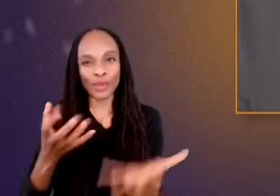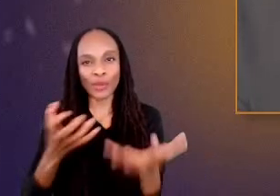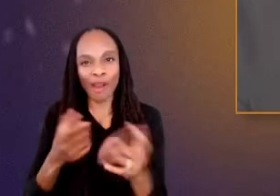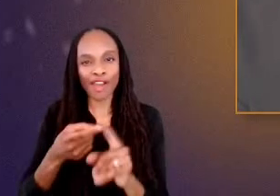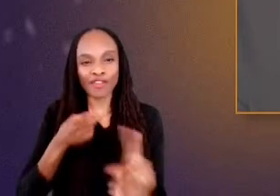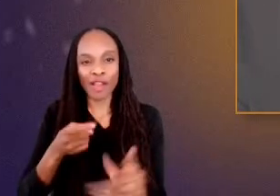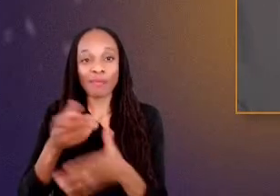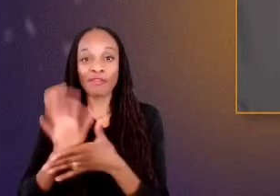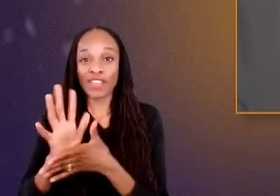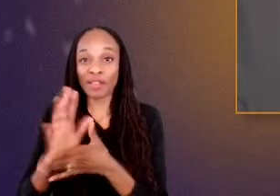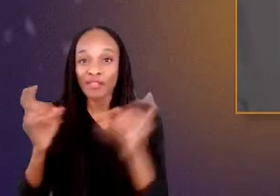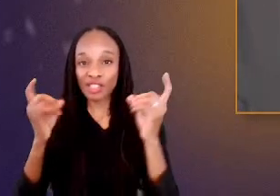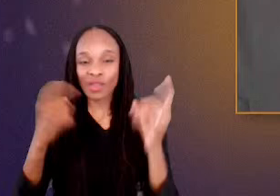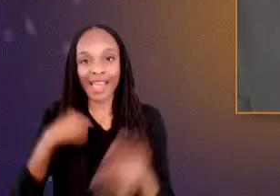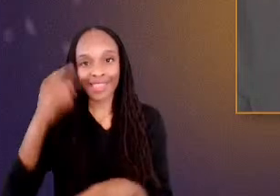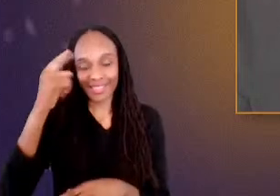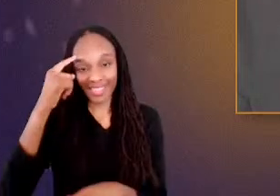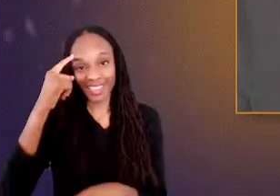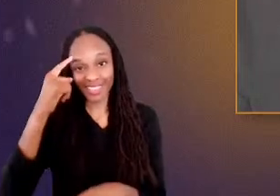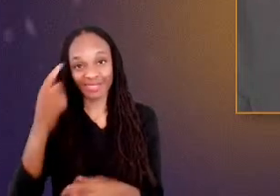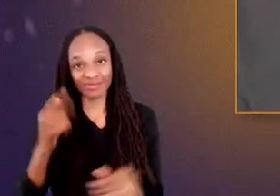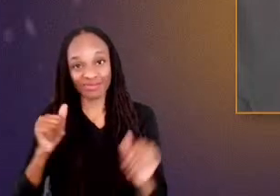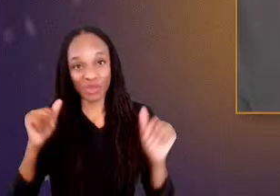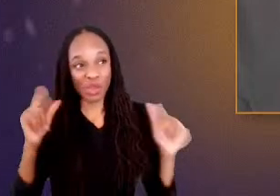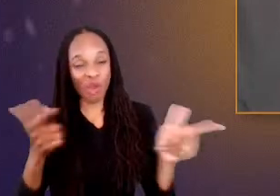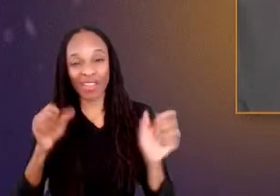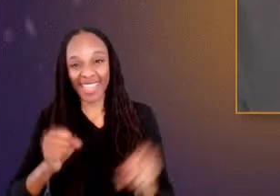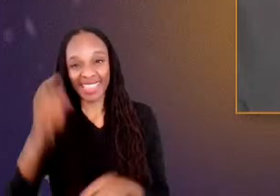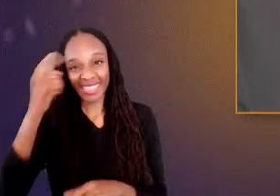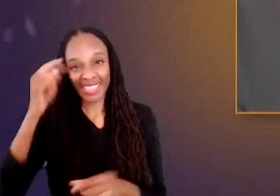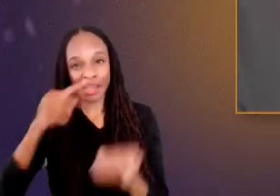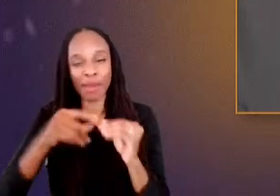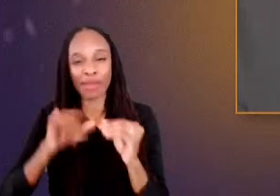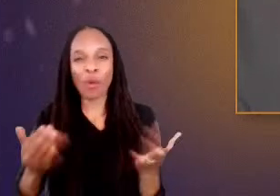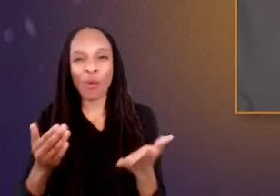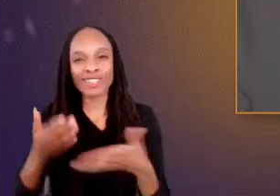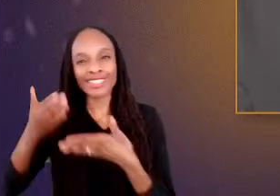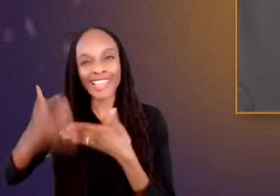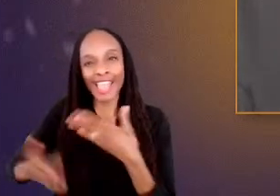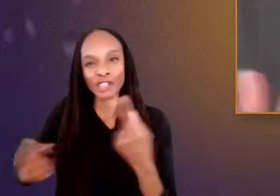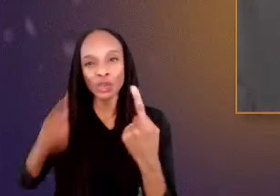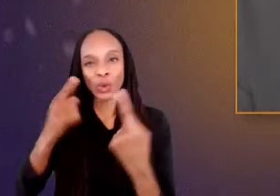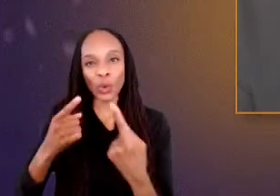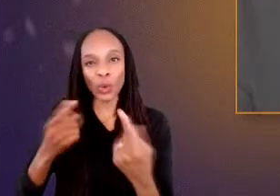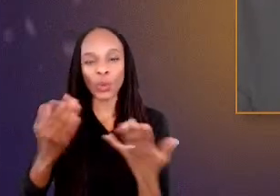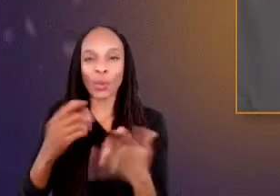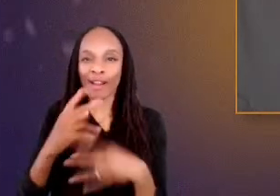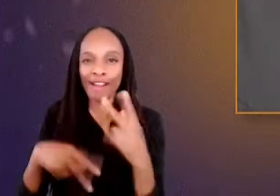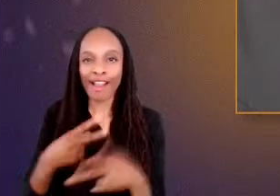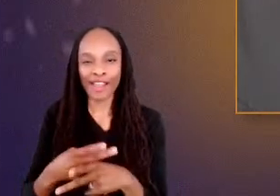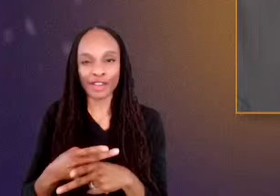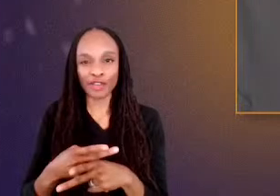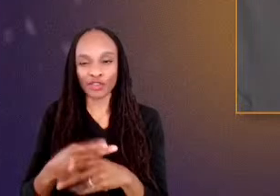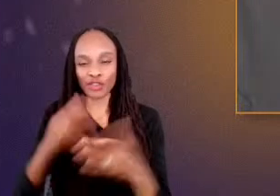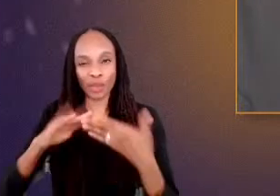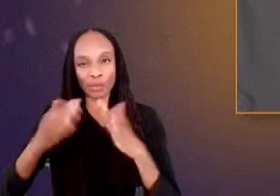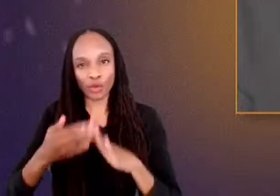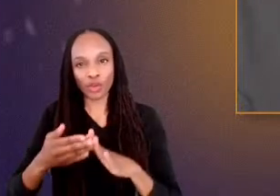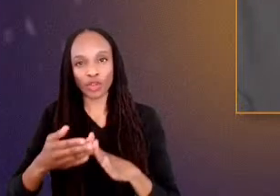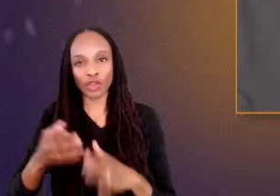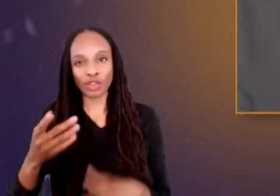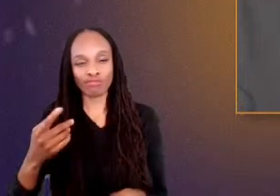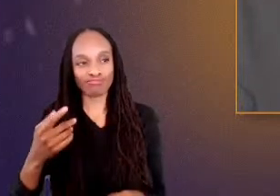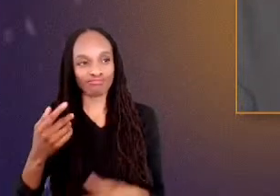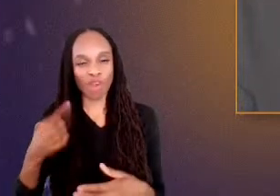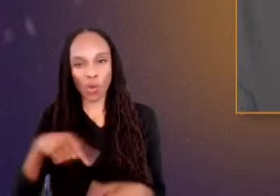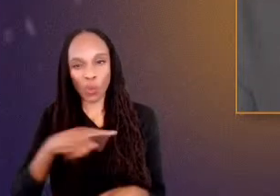it's something for all of us to think about in terms of what is the end goal here, and what type of community we're trying to build, what type of film community